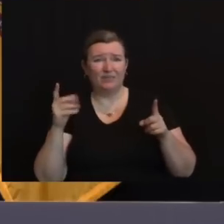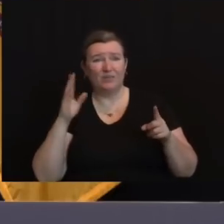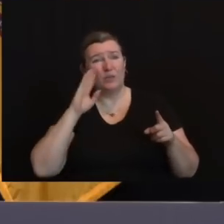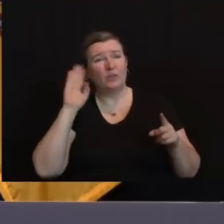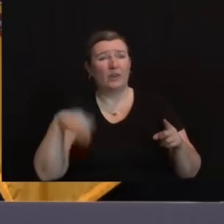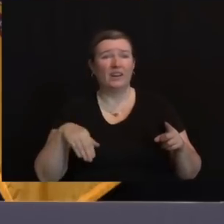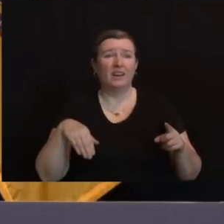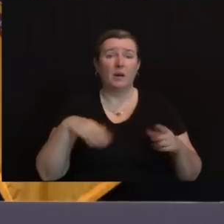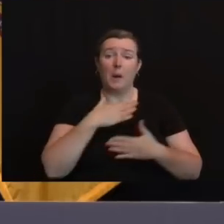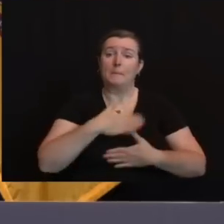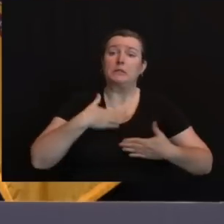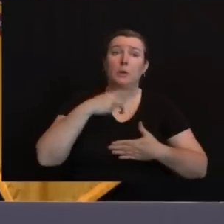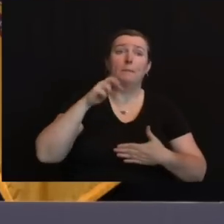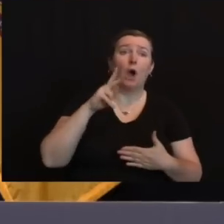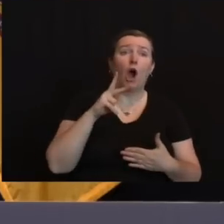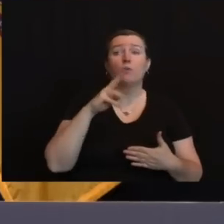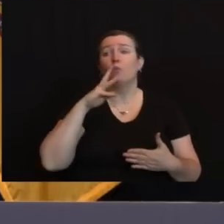and water parks,